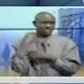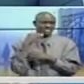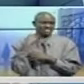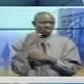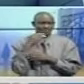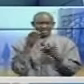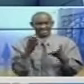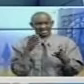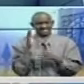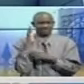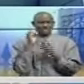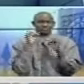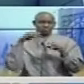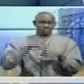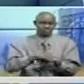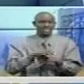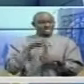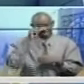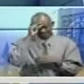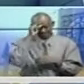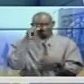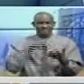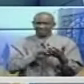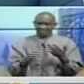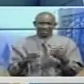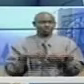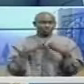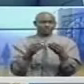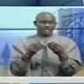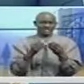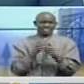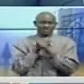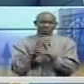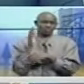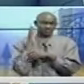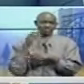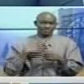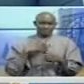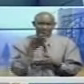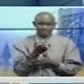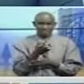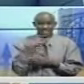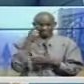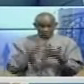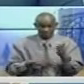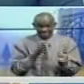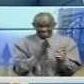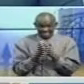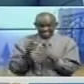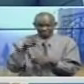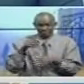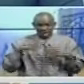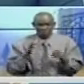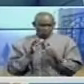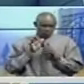insecurity in the country and accused the government of failing to provide security to its citizens. And in what appears to be COD's strategy to pile